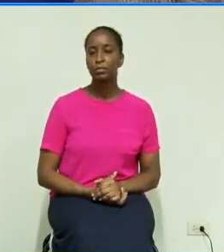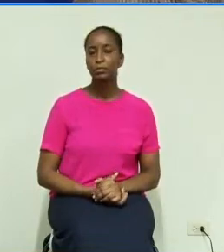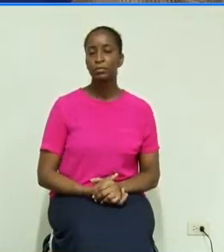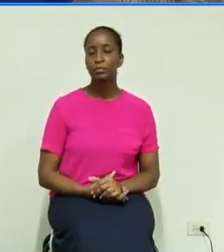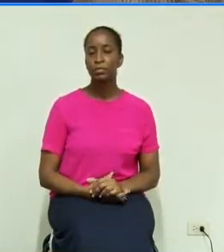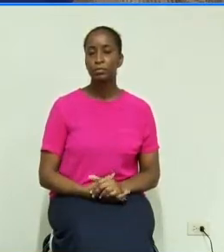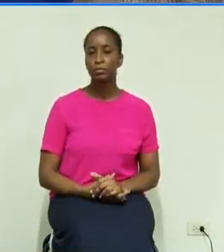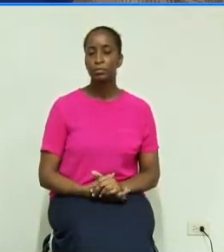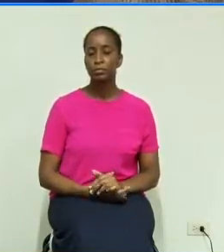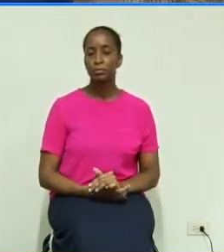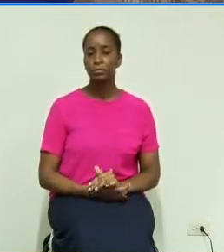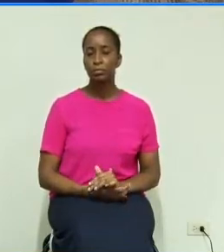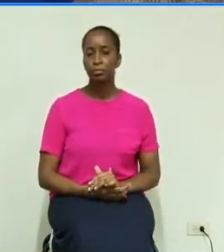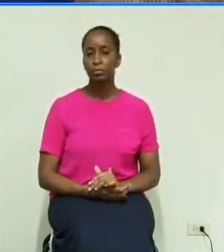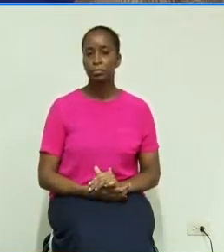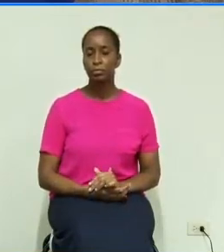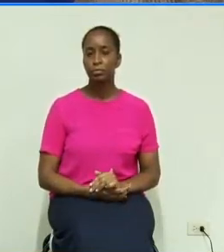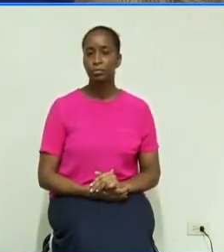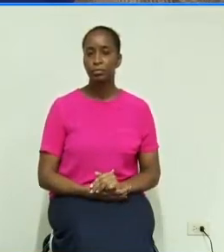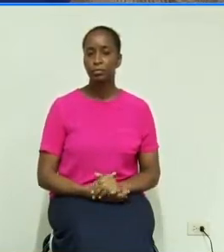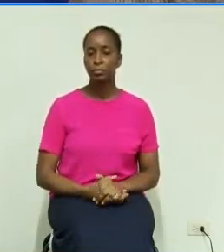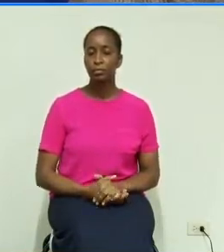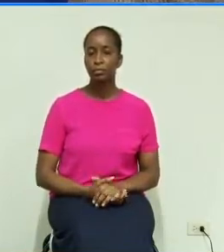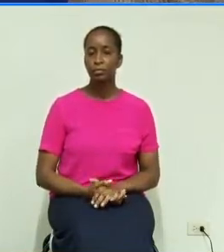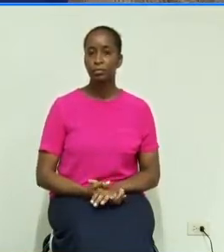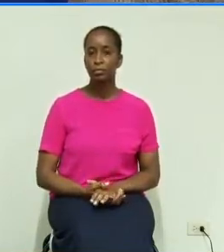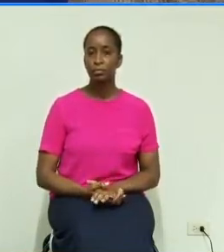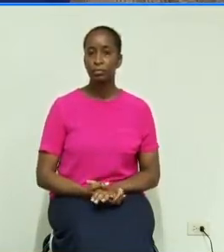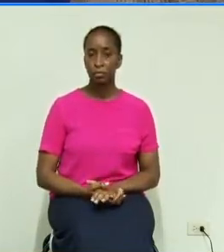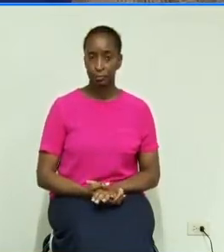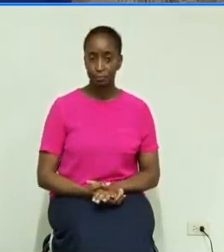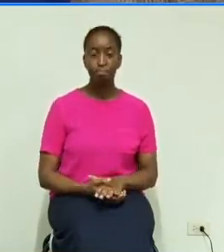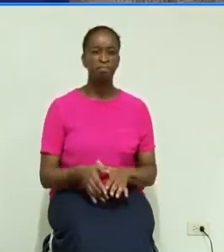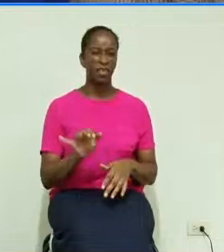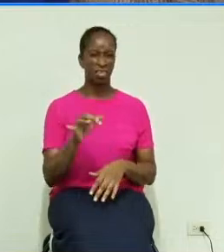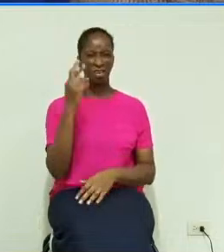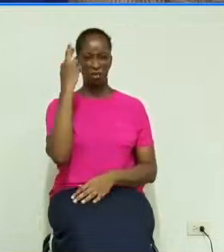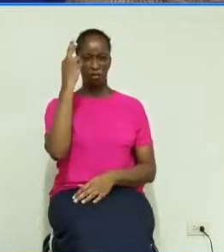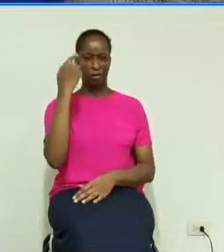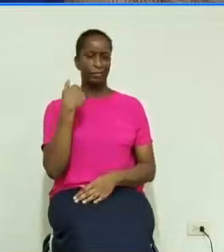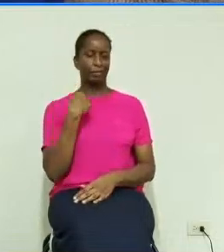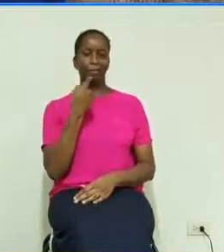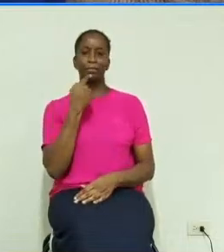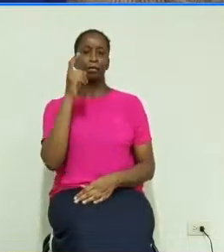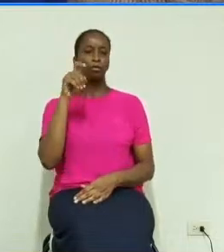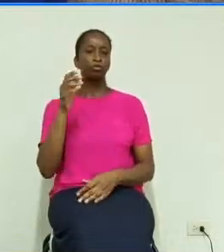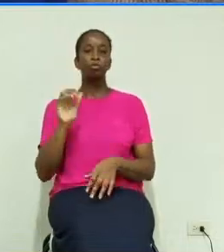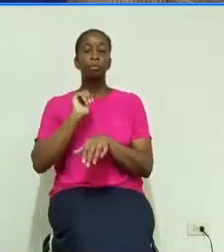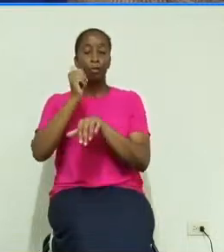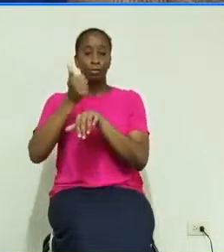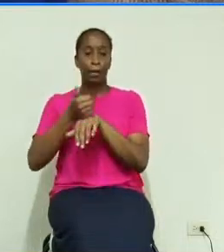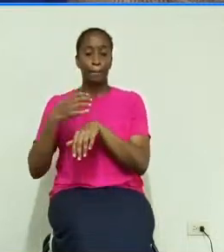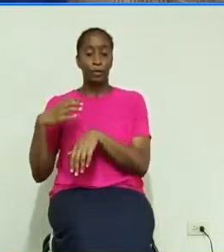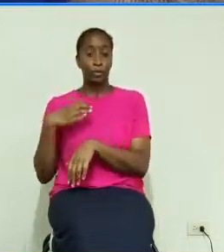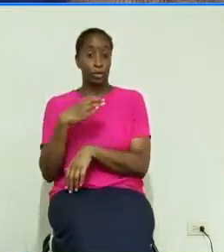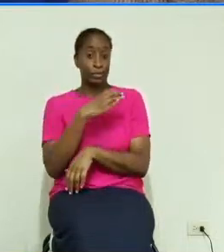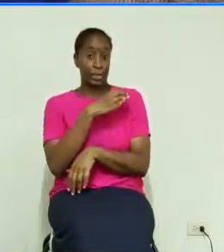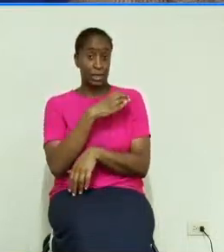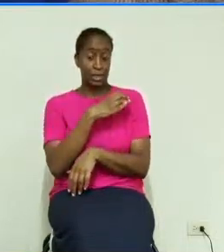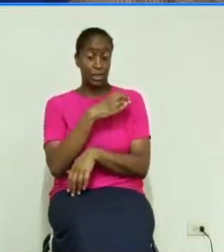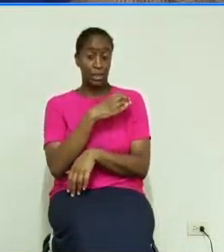are established. Those committees of whatever number could